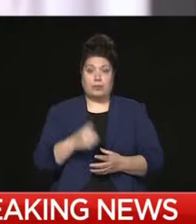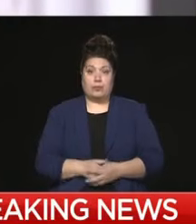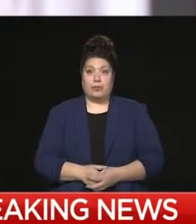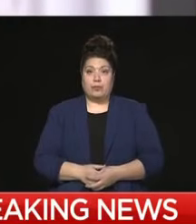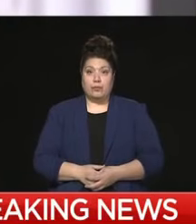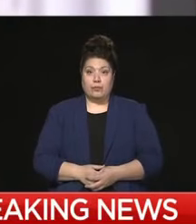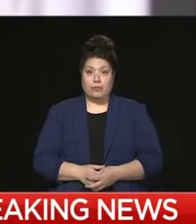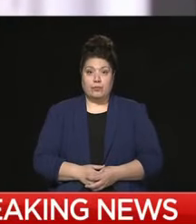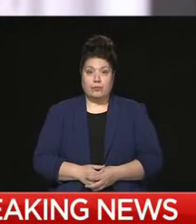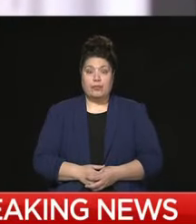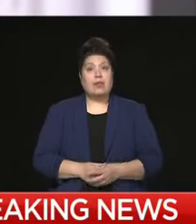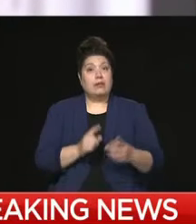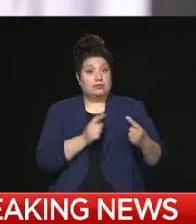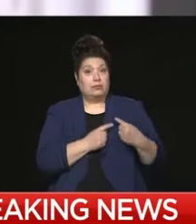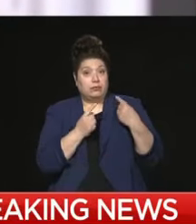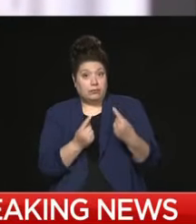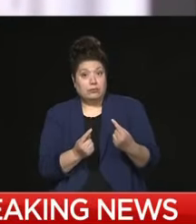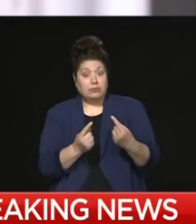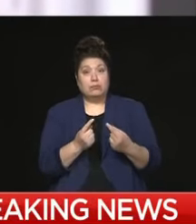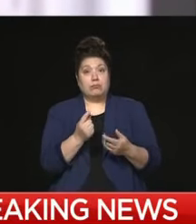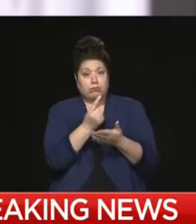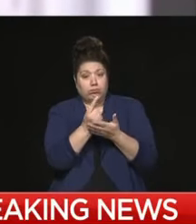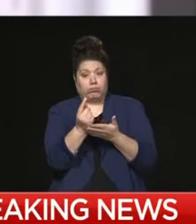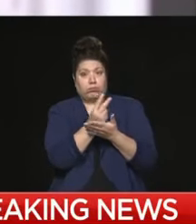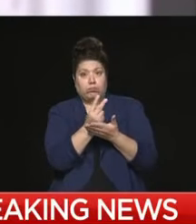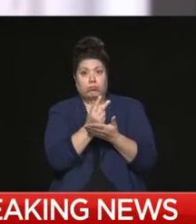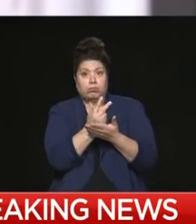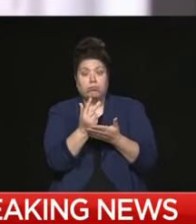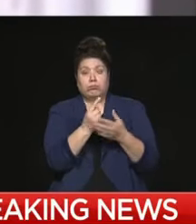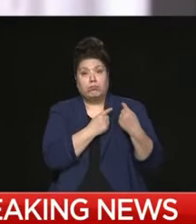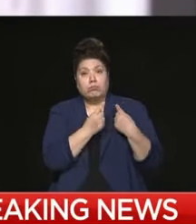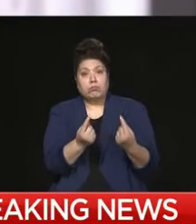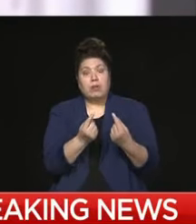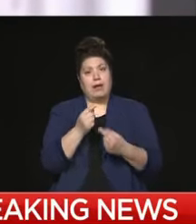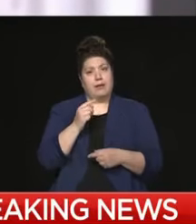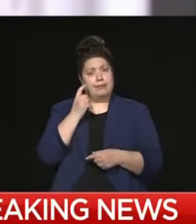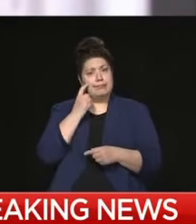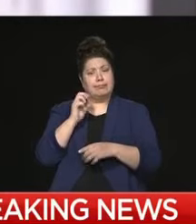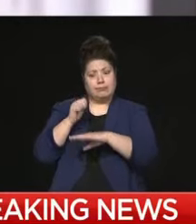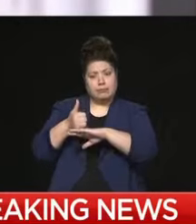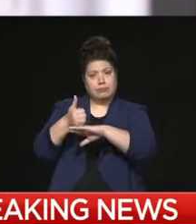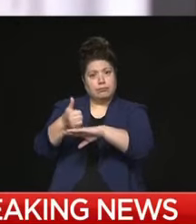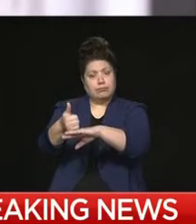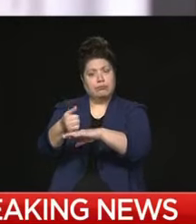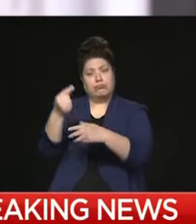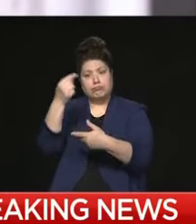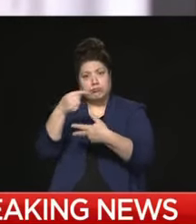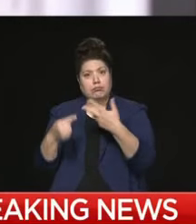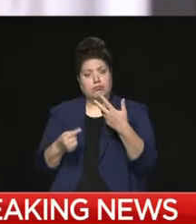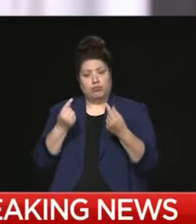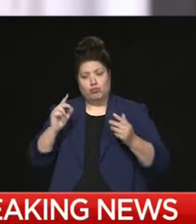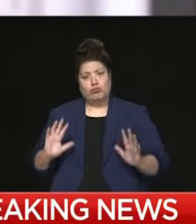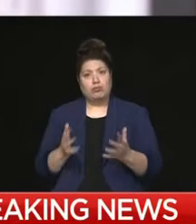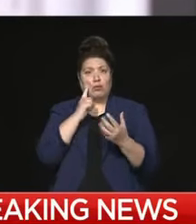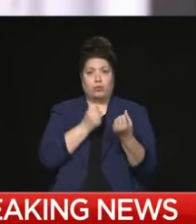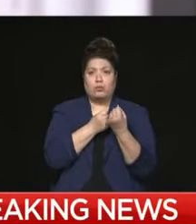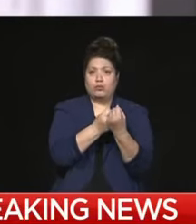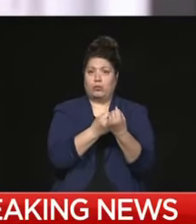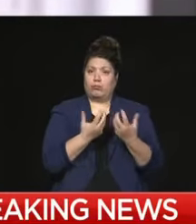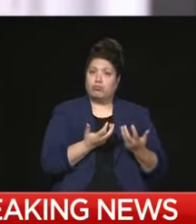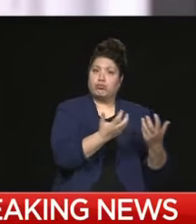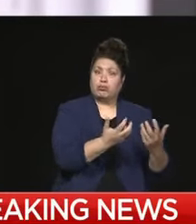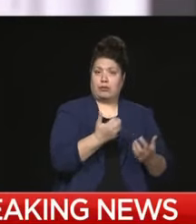Over the last few weeks, our government presented a series of measures to help people go through these difficult times due to this